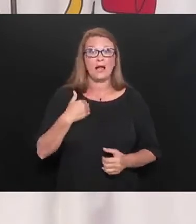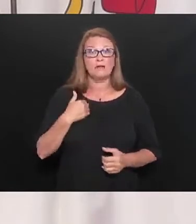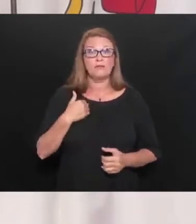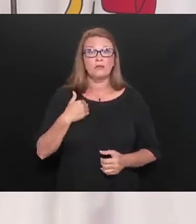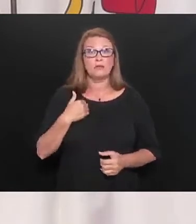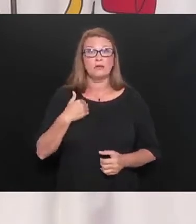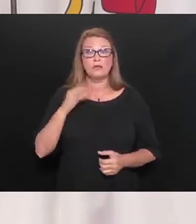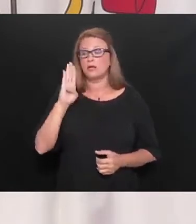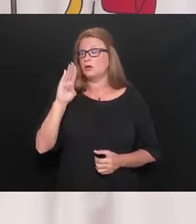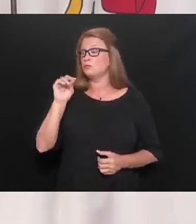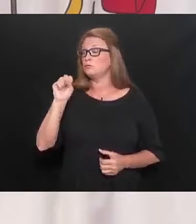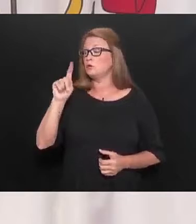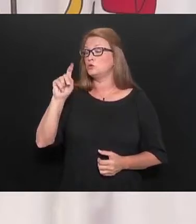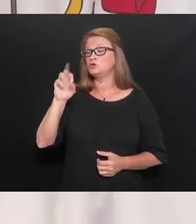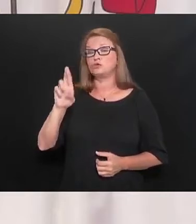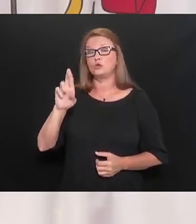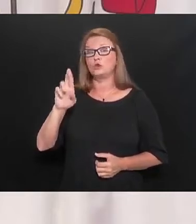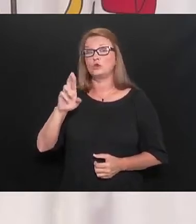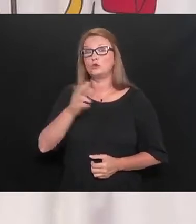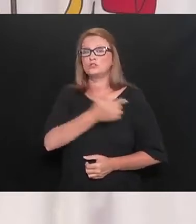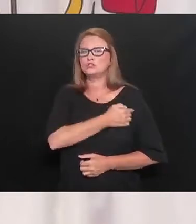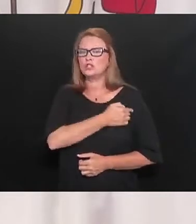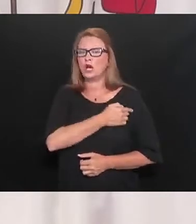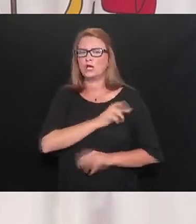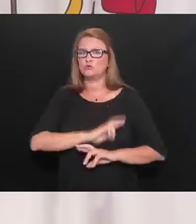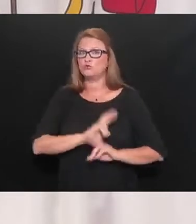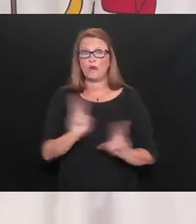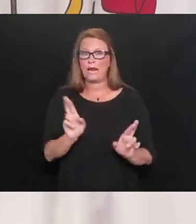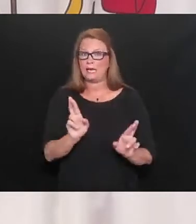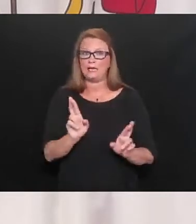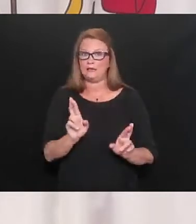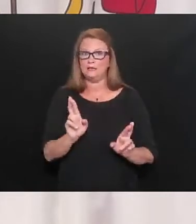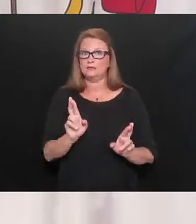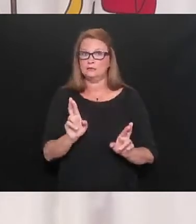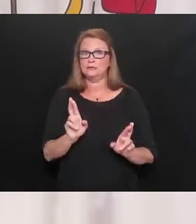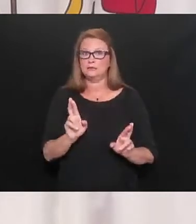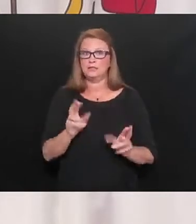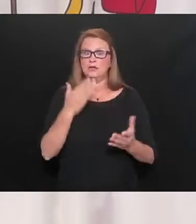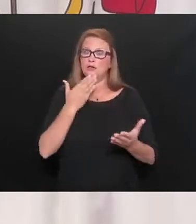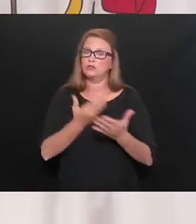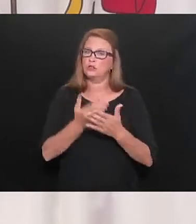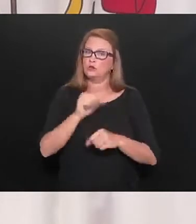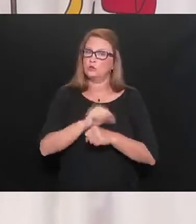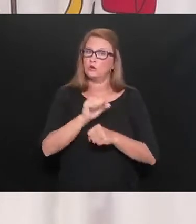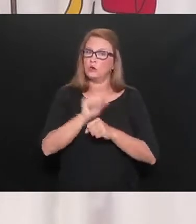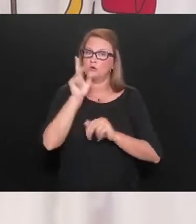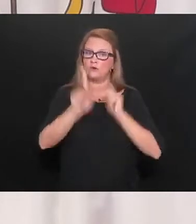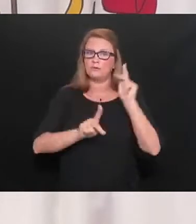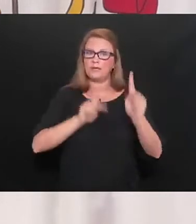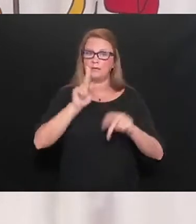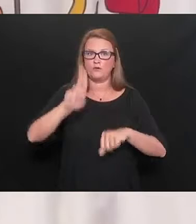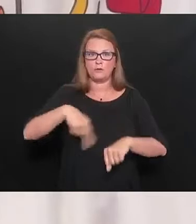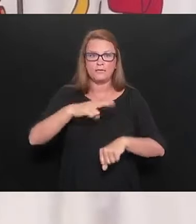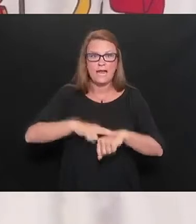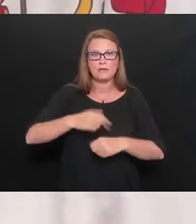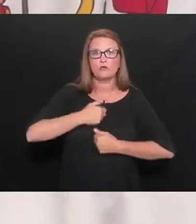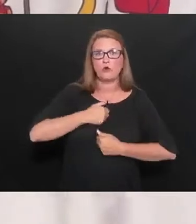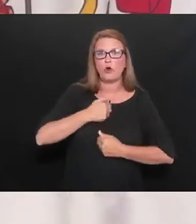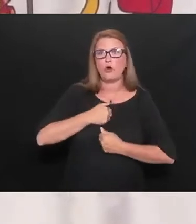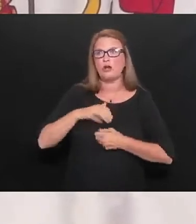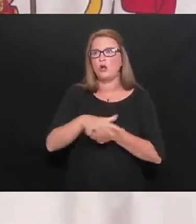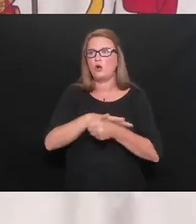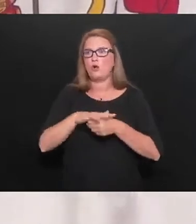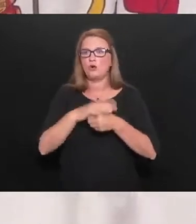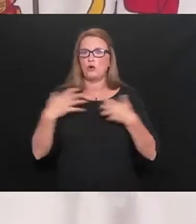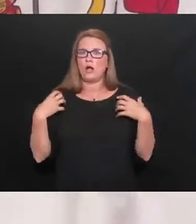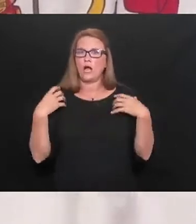as fast as we possibly can. We're ready to go. Great work by all those from our National Guard to our local health departments,